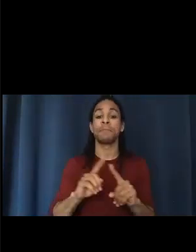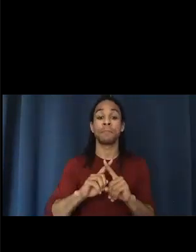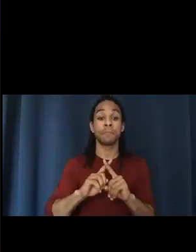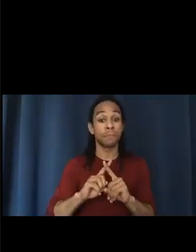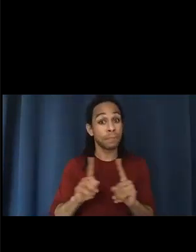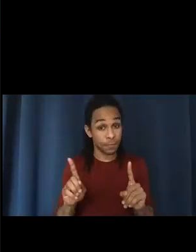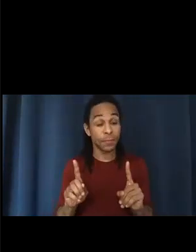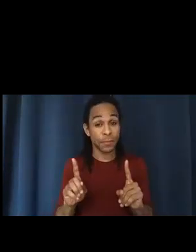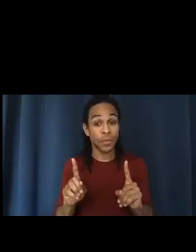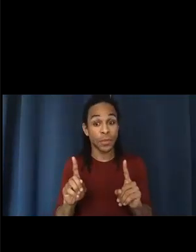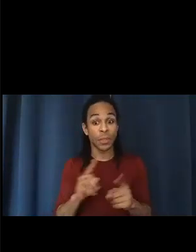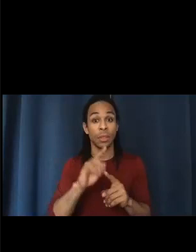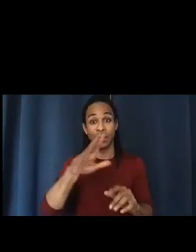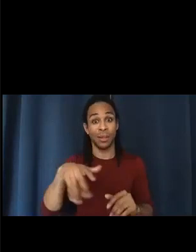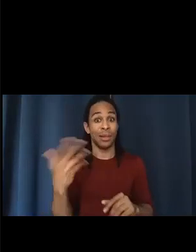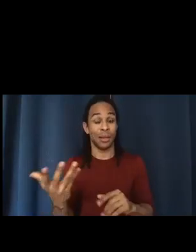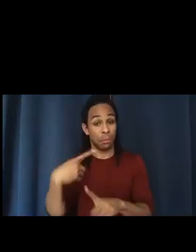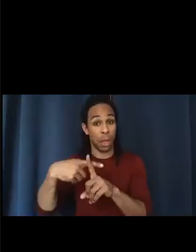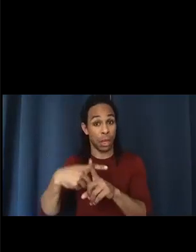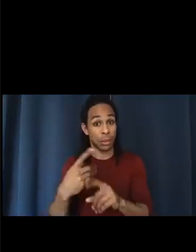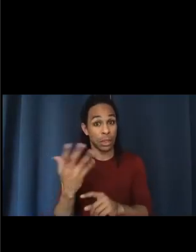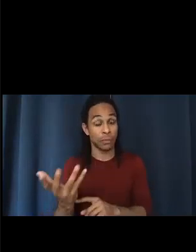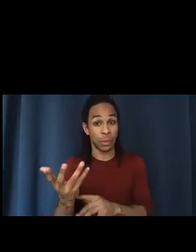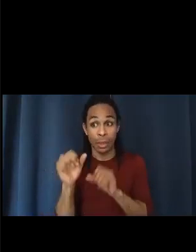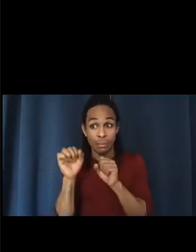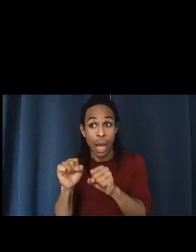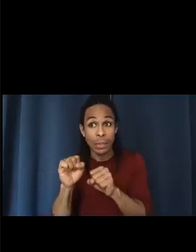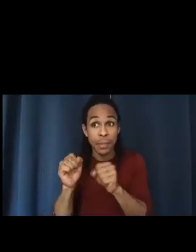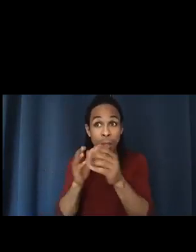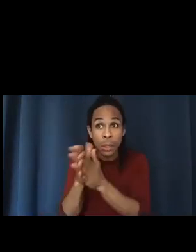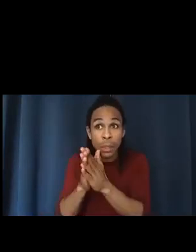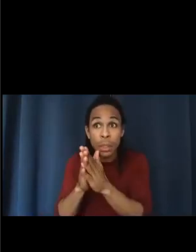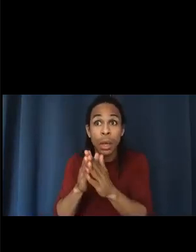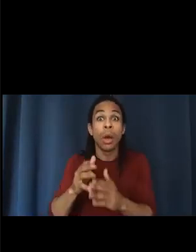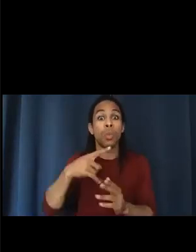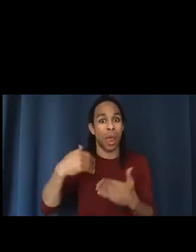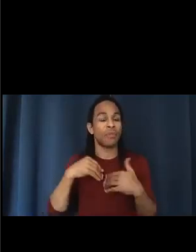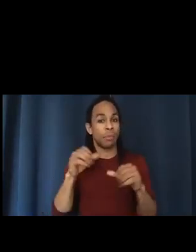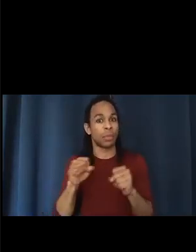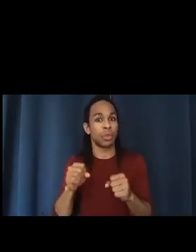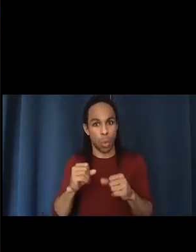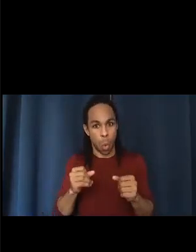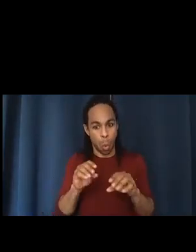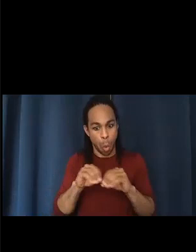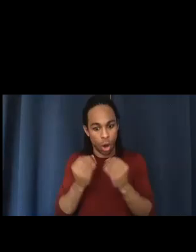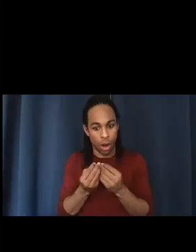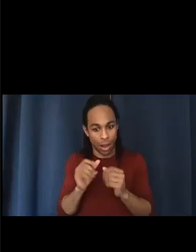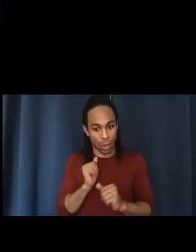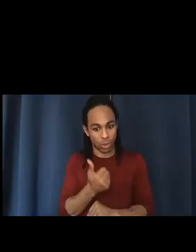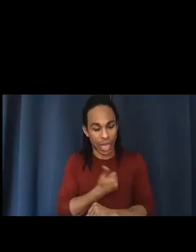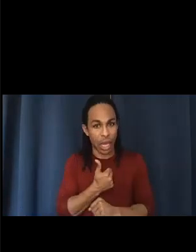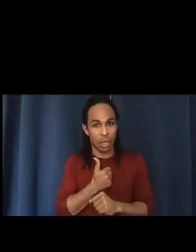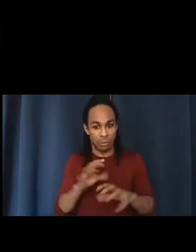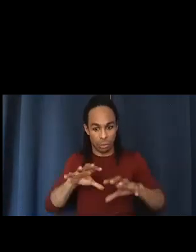have been having the possibility of organizing ourselves in networks, and we have been